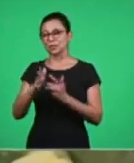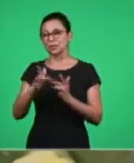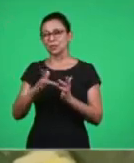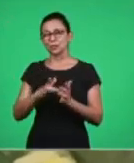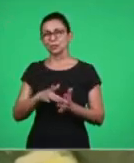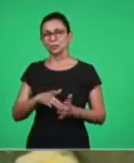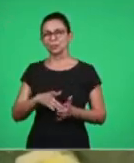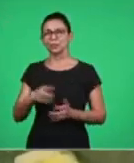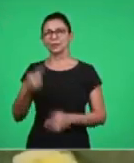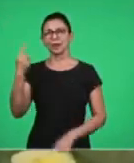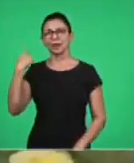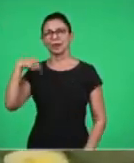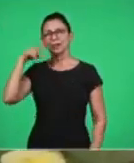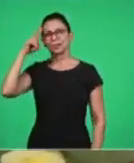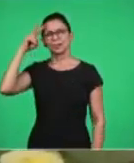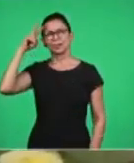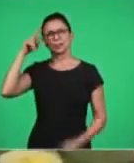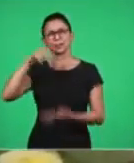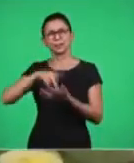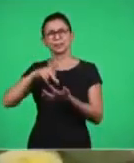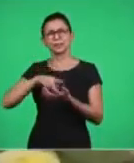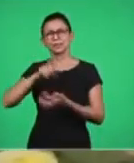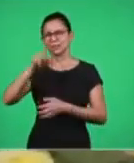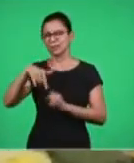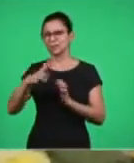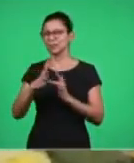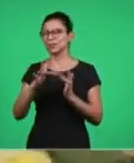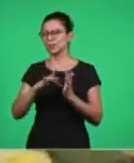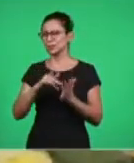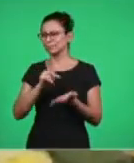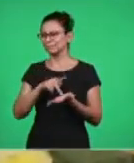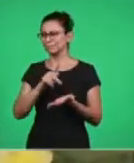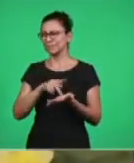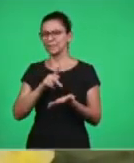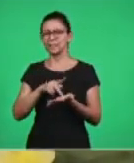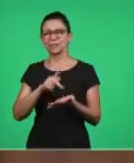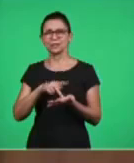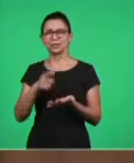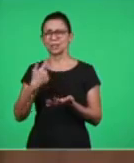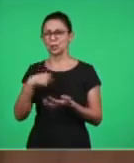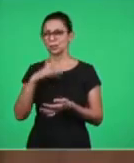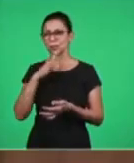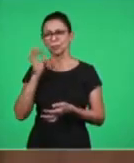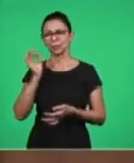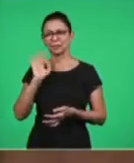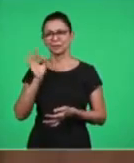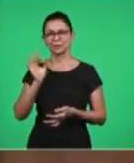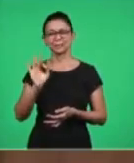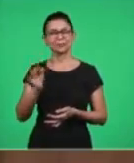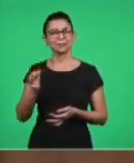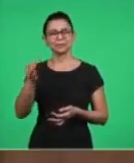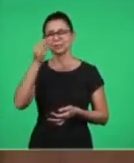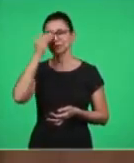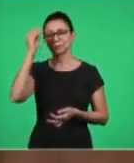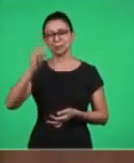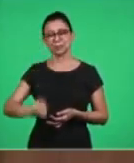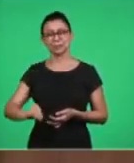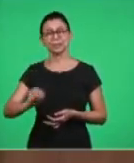today they have the book of prophet Isaiah, which was a book that was rescued on the caves of